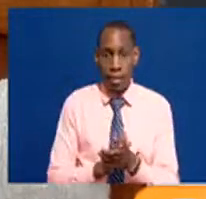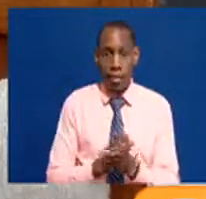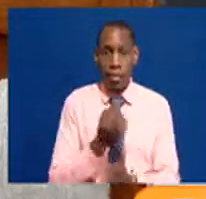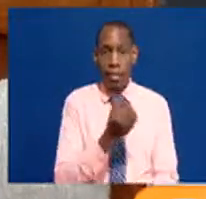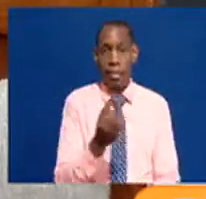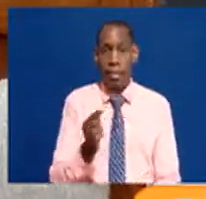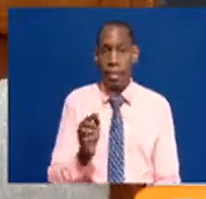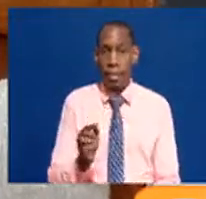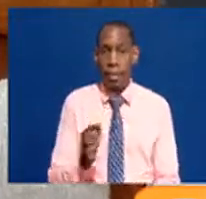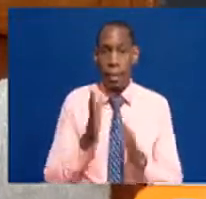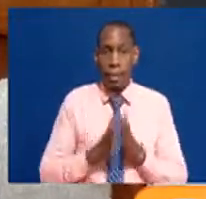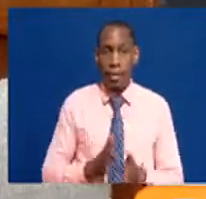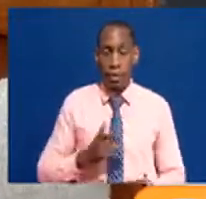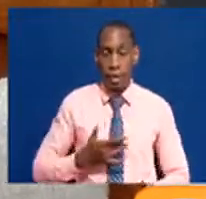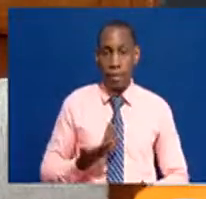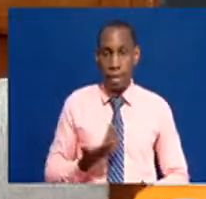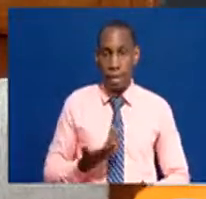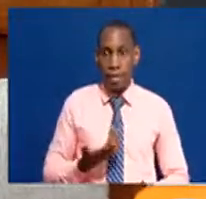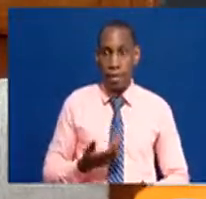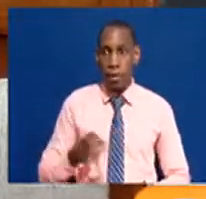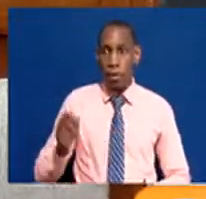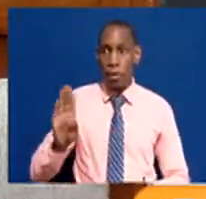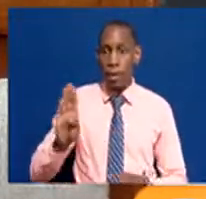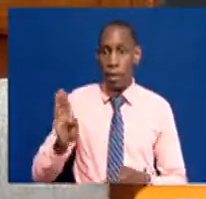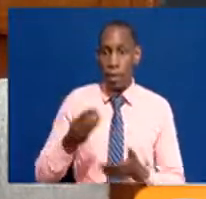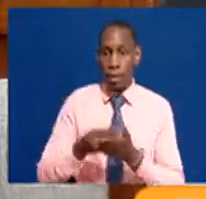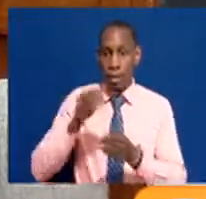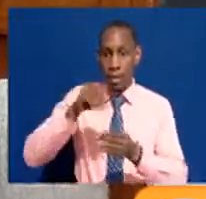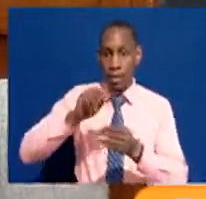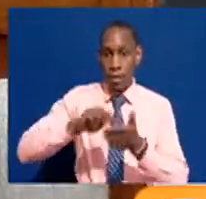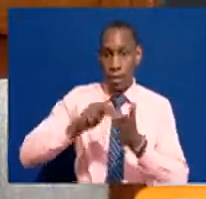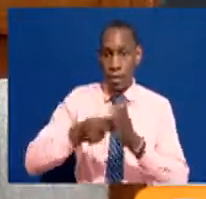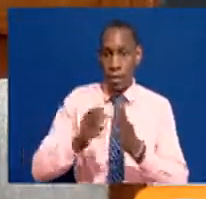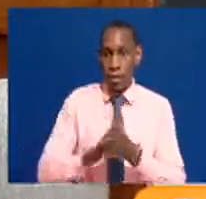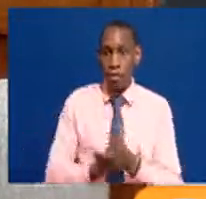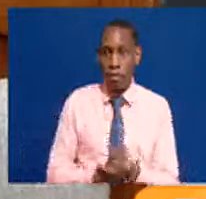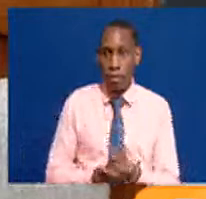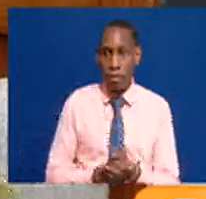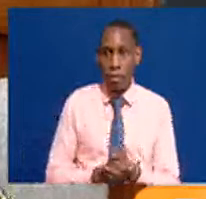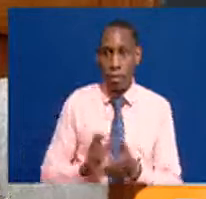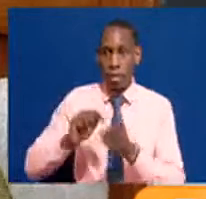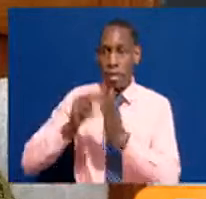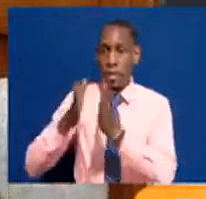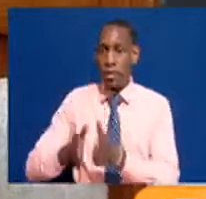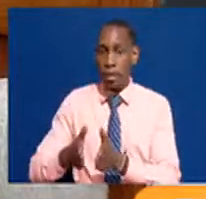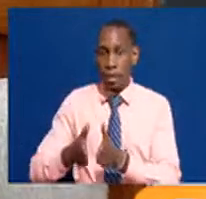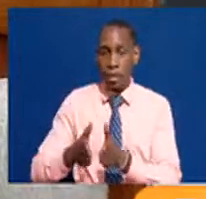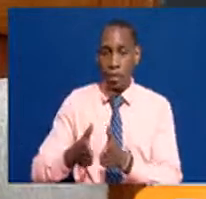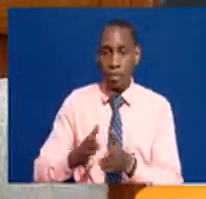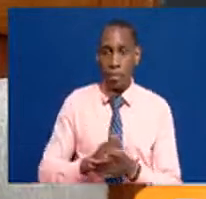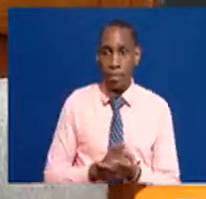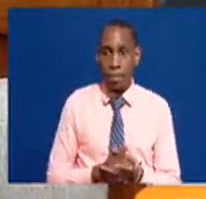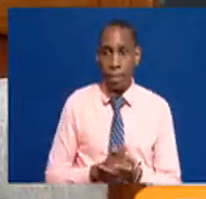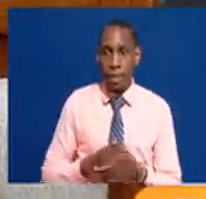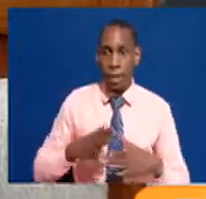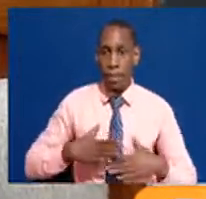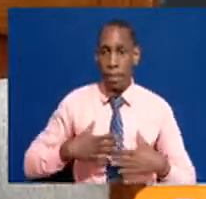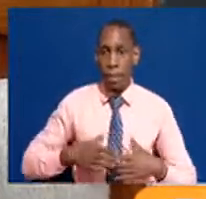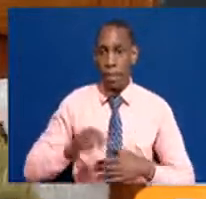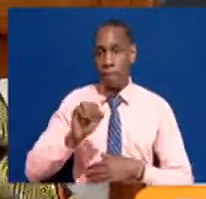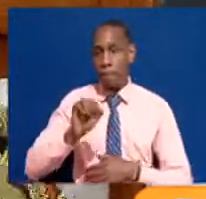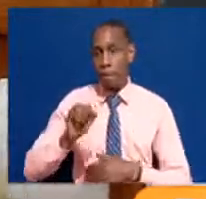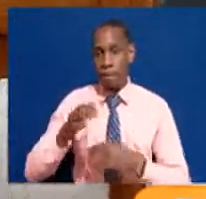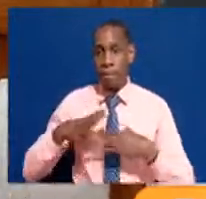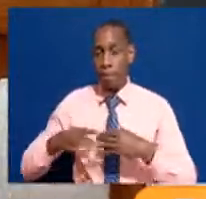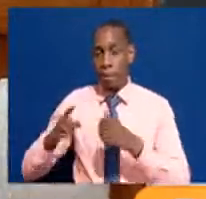everybody feels that if there's a billion shillings going into this project, it's not going into contractors, 5-6 people, right? It is